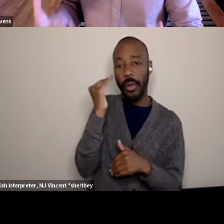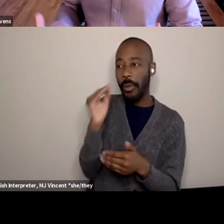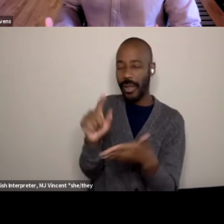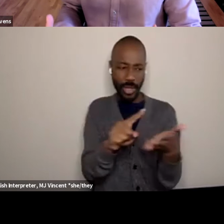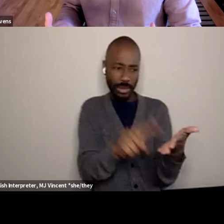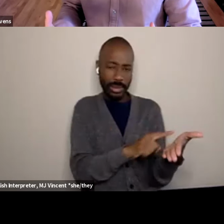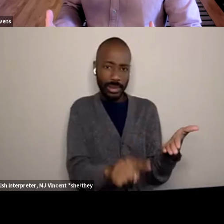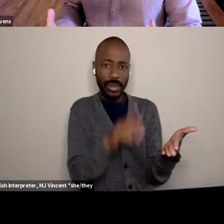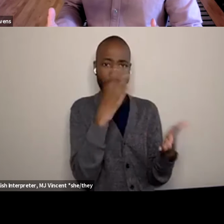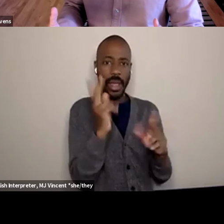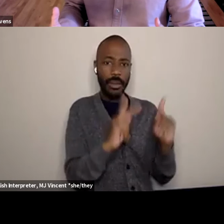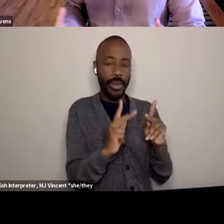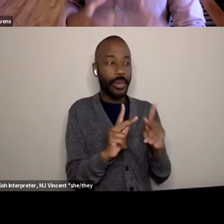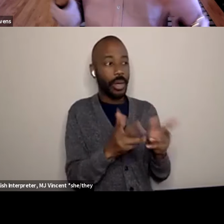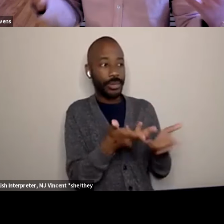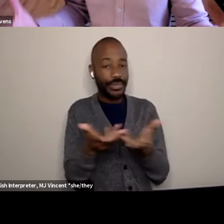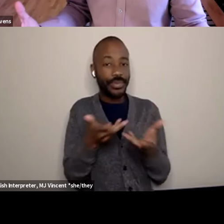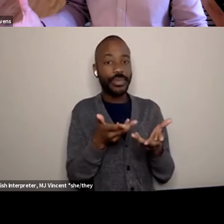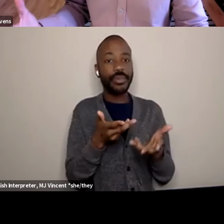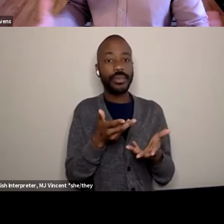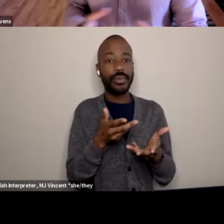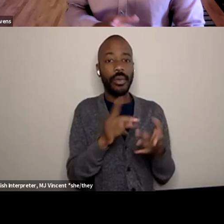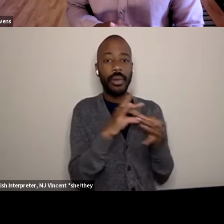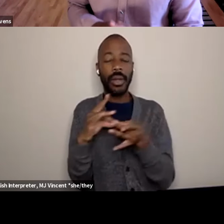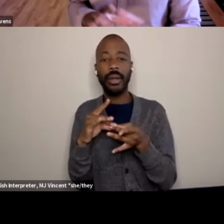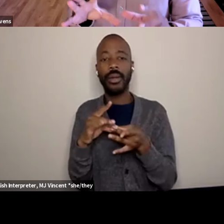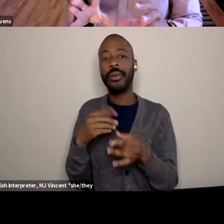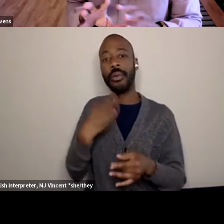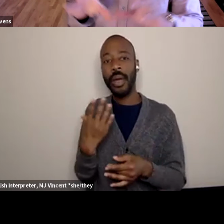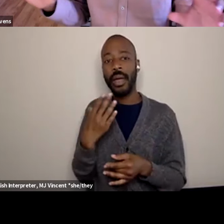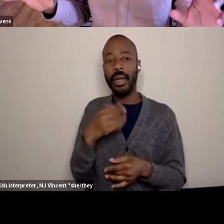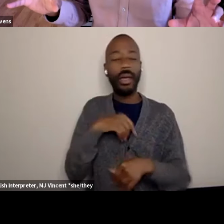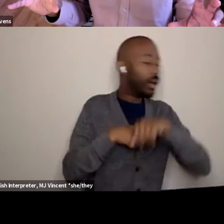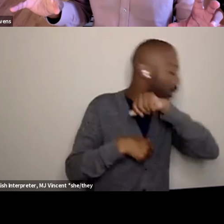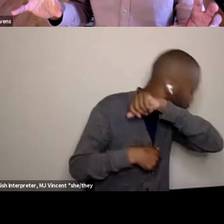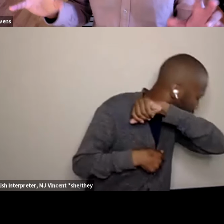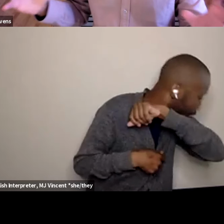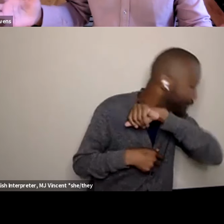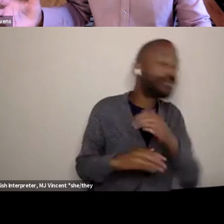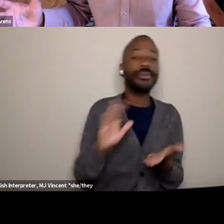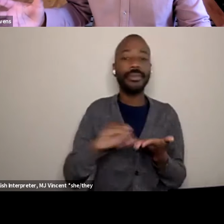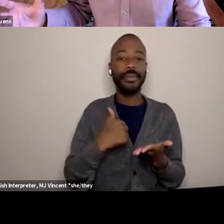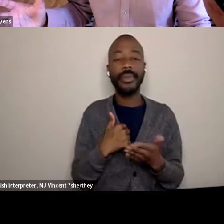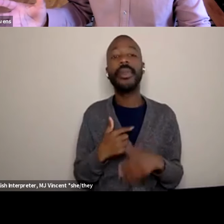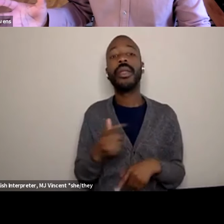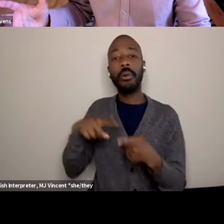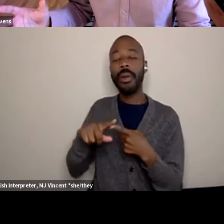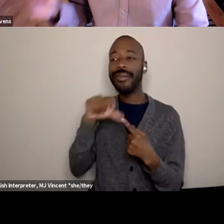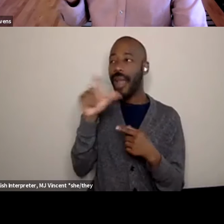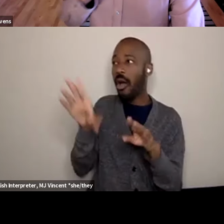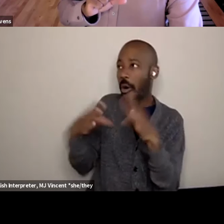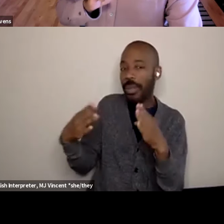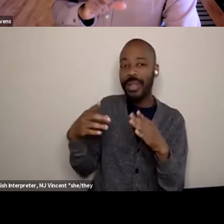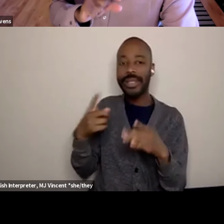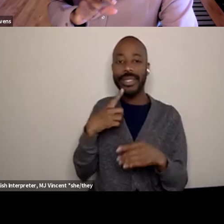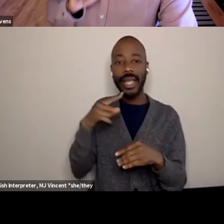people engaged in around white supremacy in the context of Jim Crow, even when they didn't openly kind of say that in certain moments, right? But